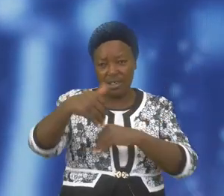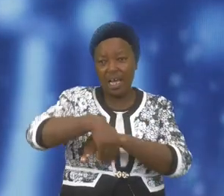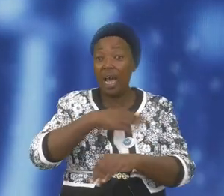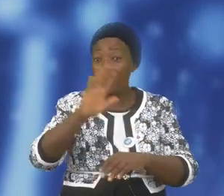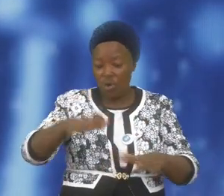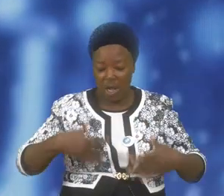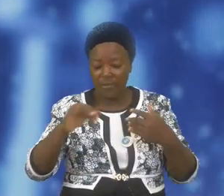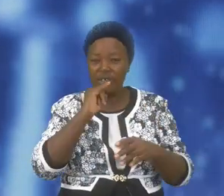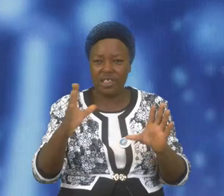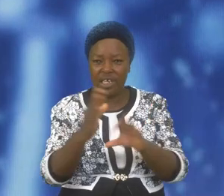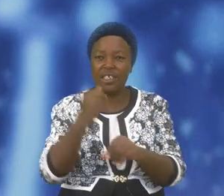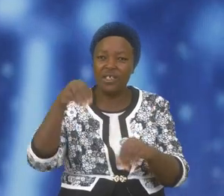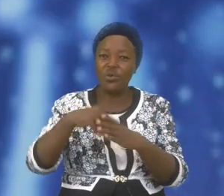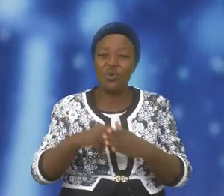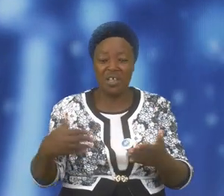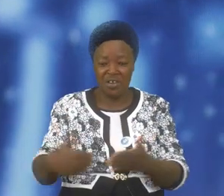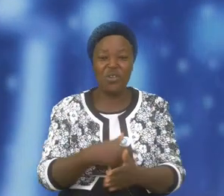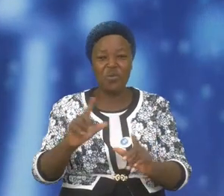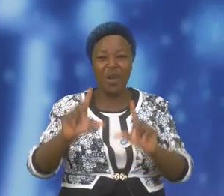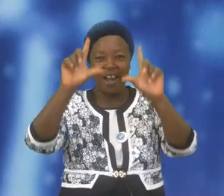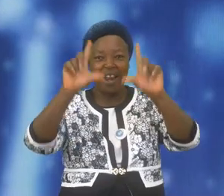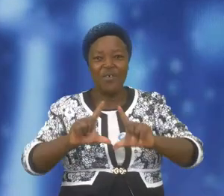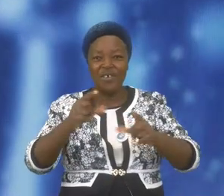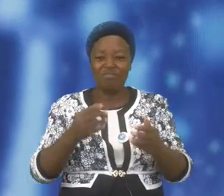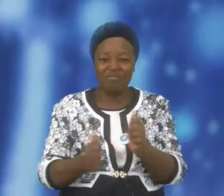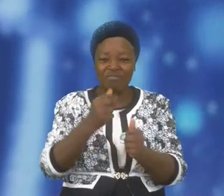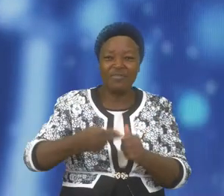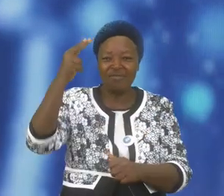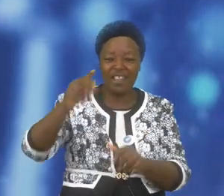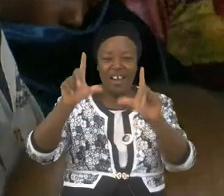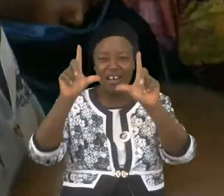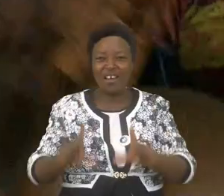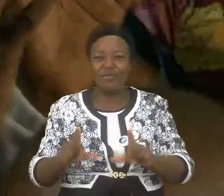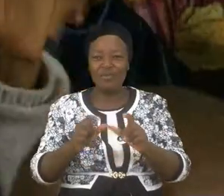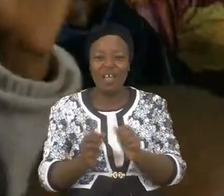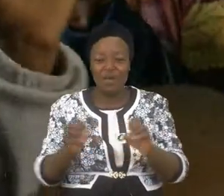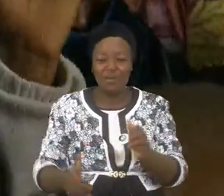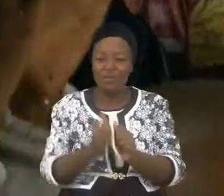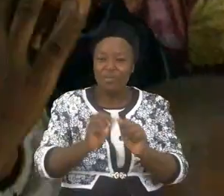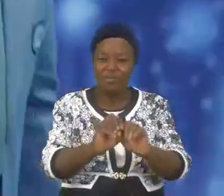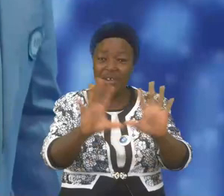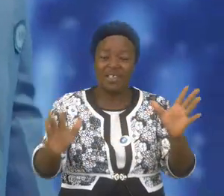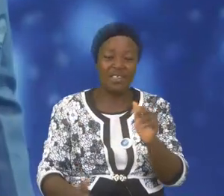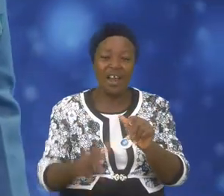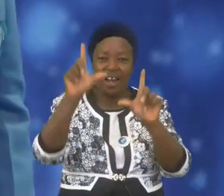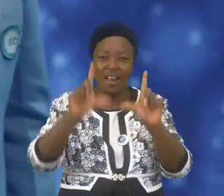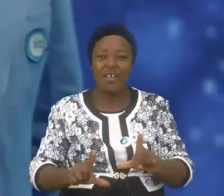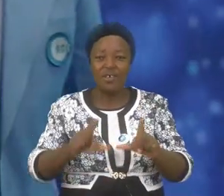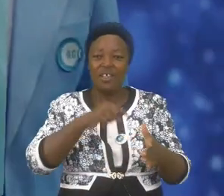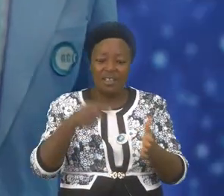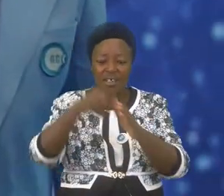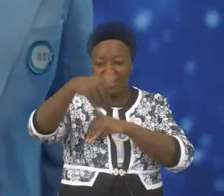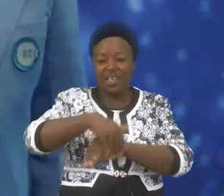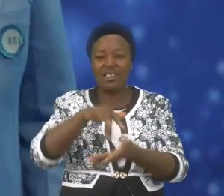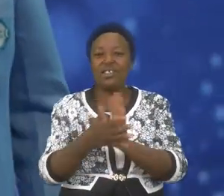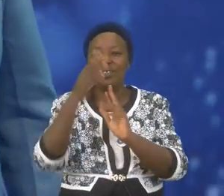a brighter level, a better level tonight in Jesus' name. I has